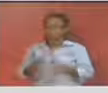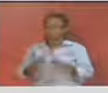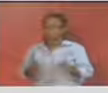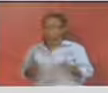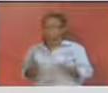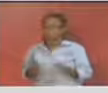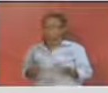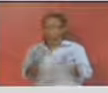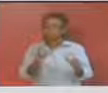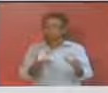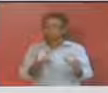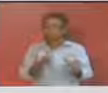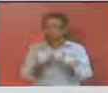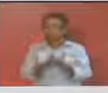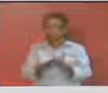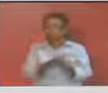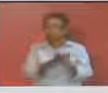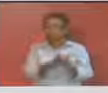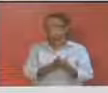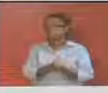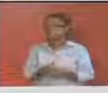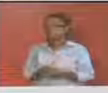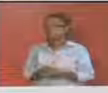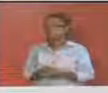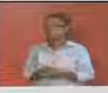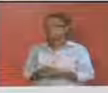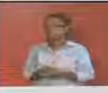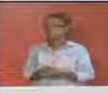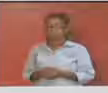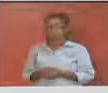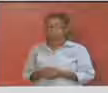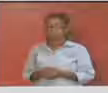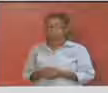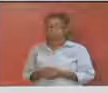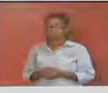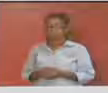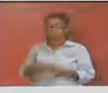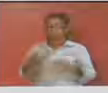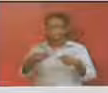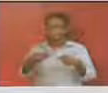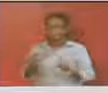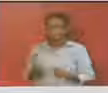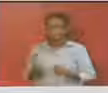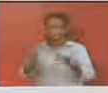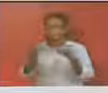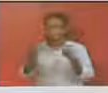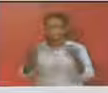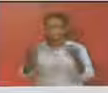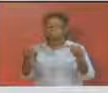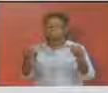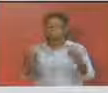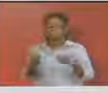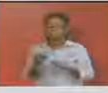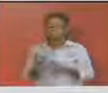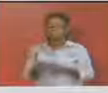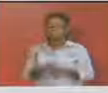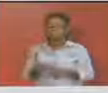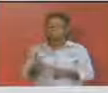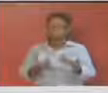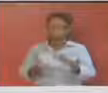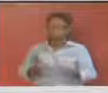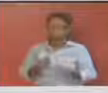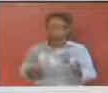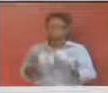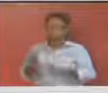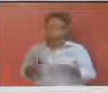lineages that we've identified, there are several lineages that we've identified. I hesitate to give you a number for Trinidad alone because I don't have that data with